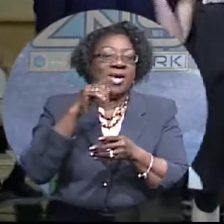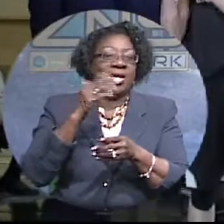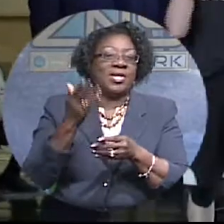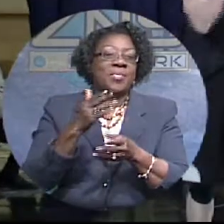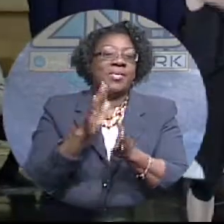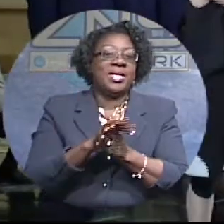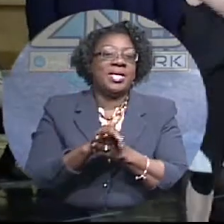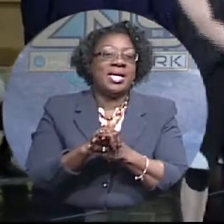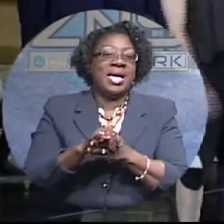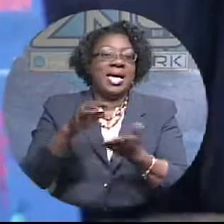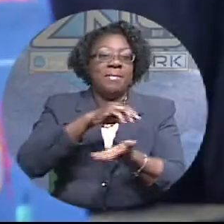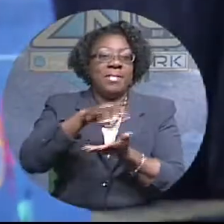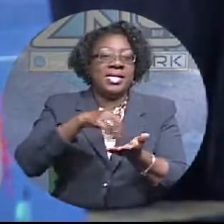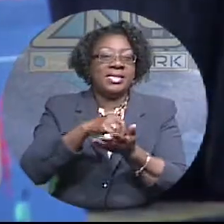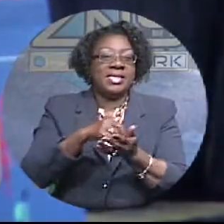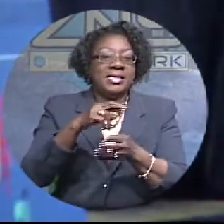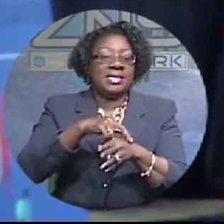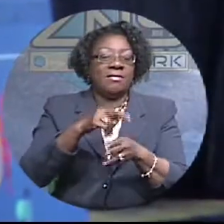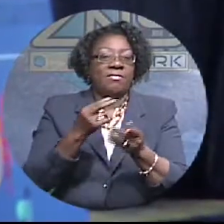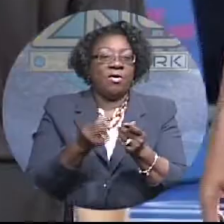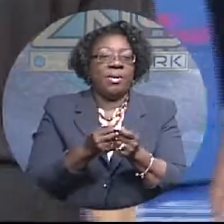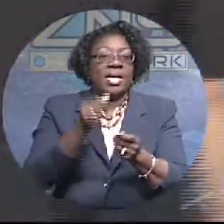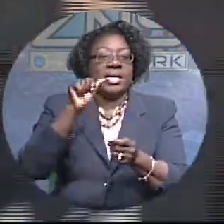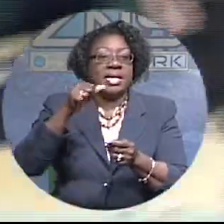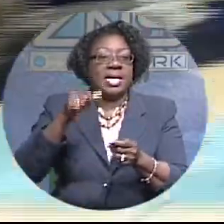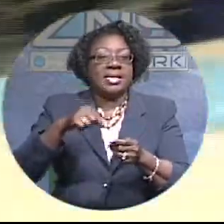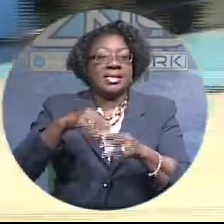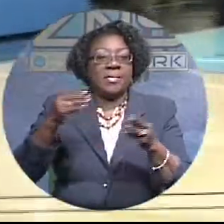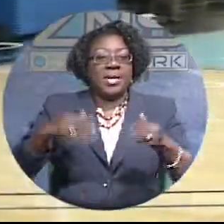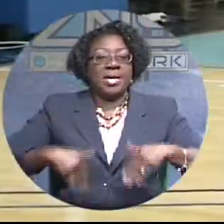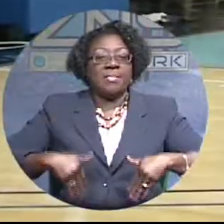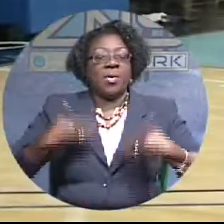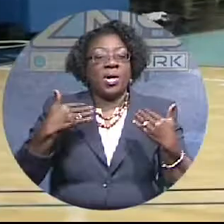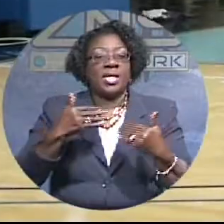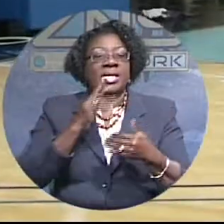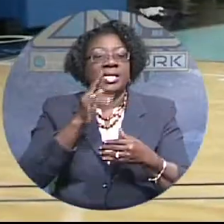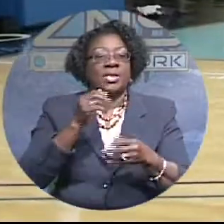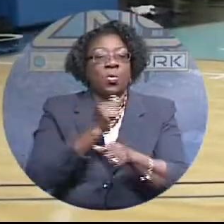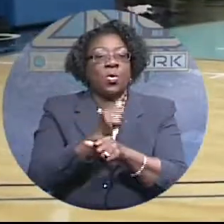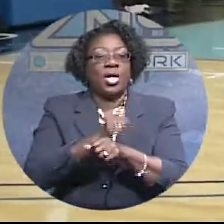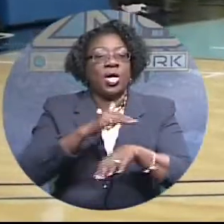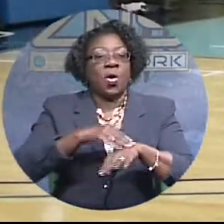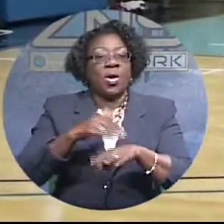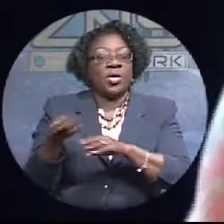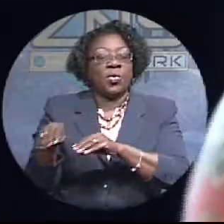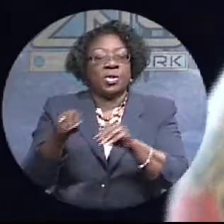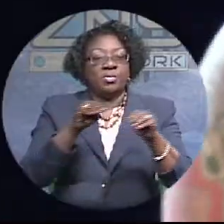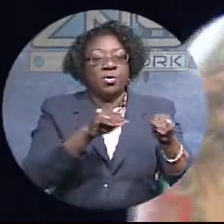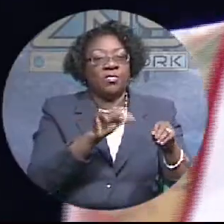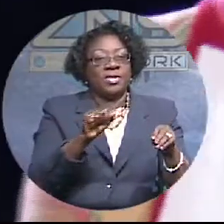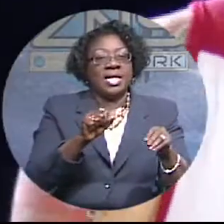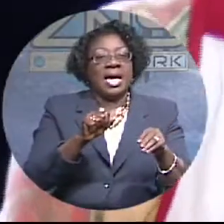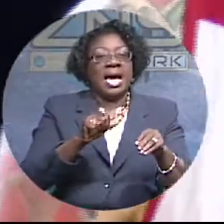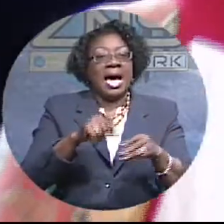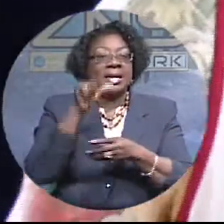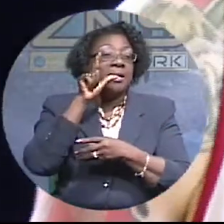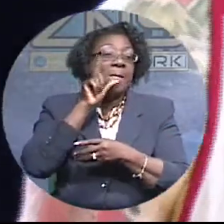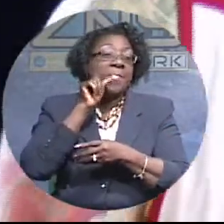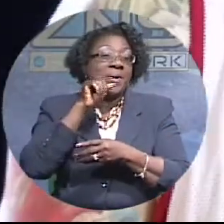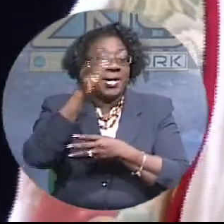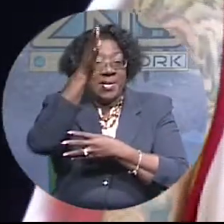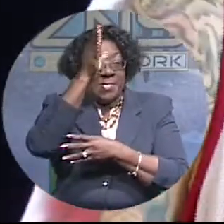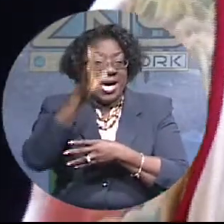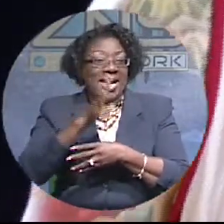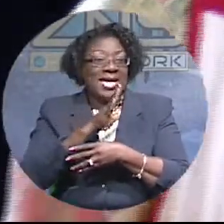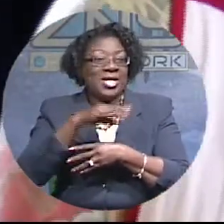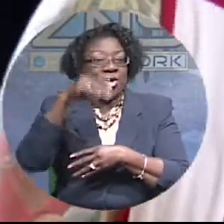in mid-season form. Yes, the big body Udonis has him. He's working on those moves. And the Birdman,